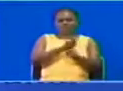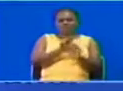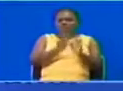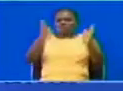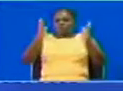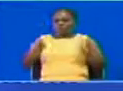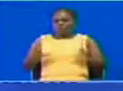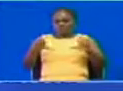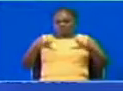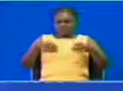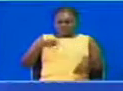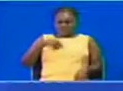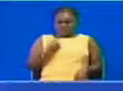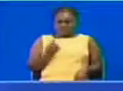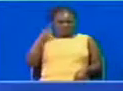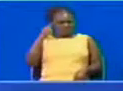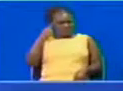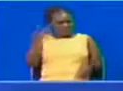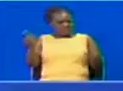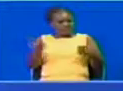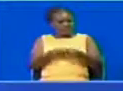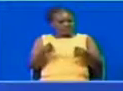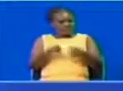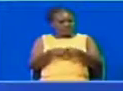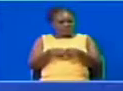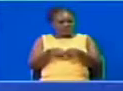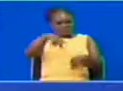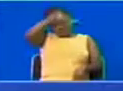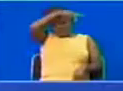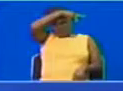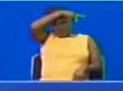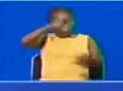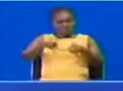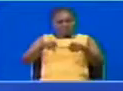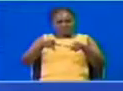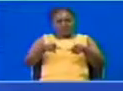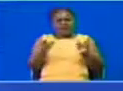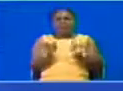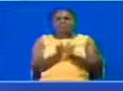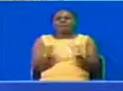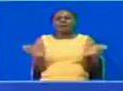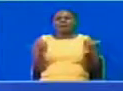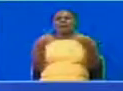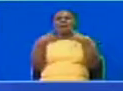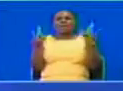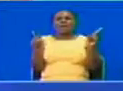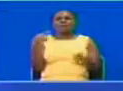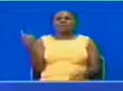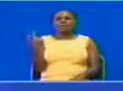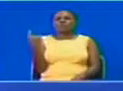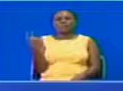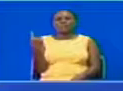blame. So I'm supposing that even the threat that degrees will be revoked is just a public